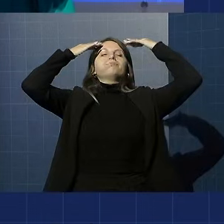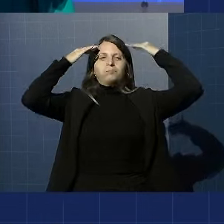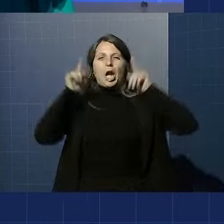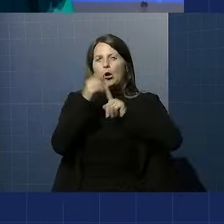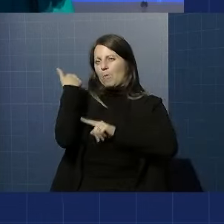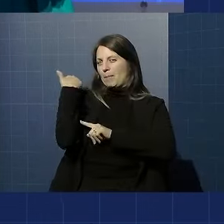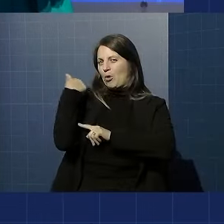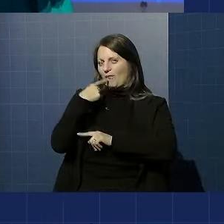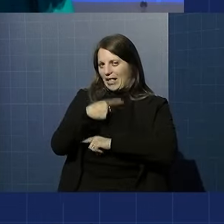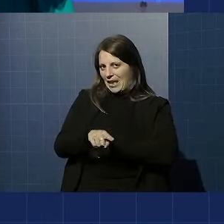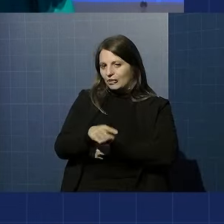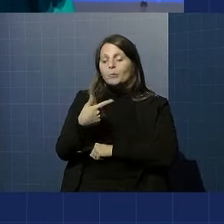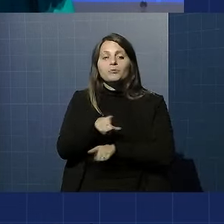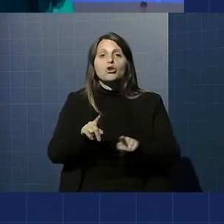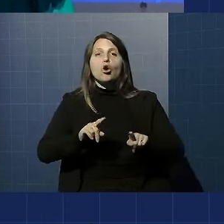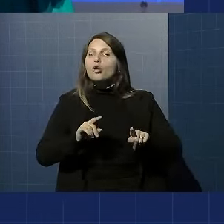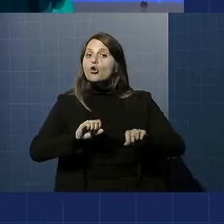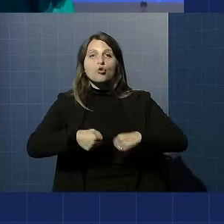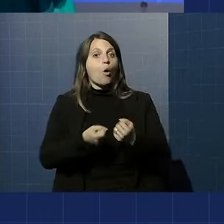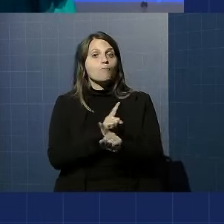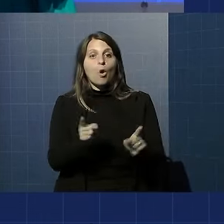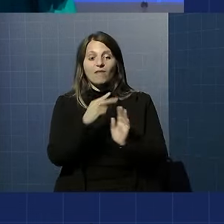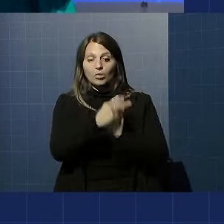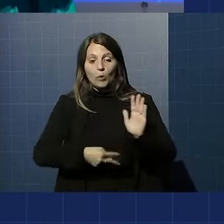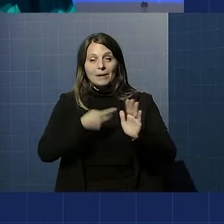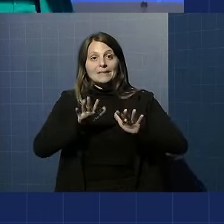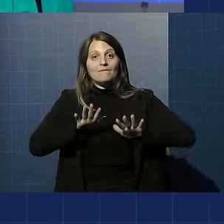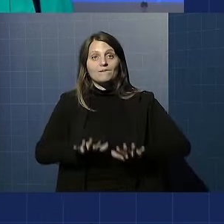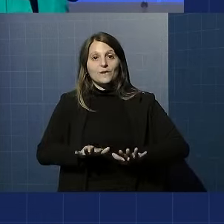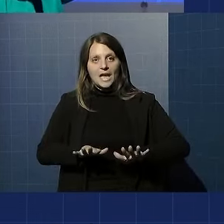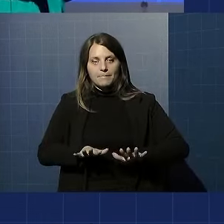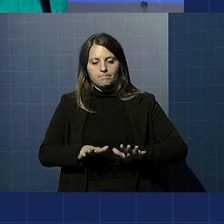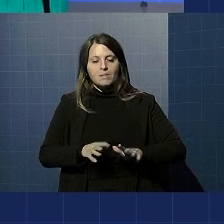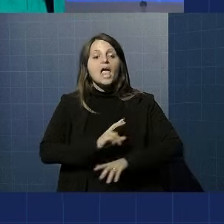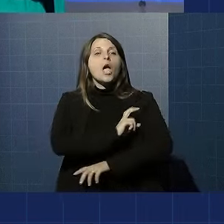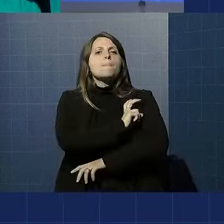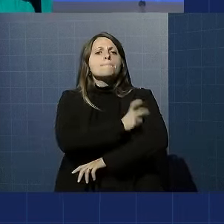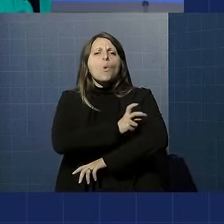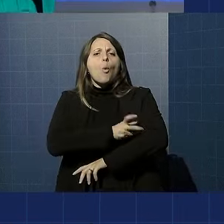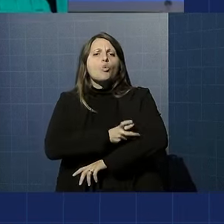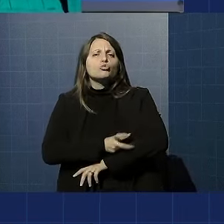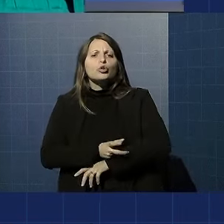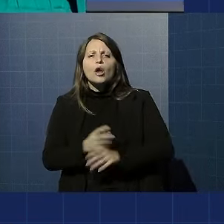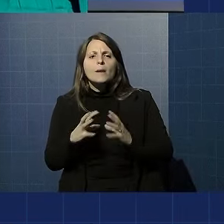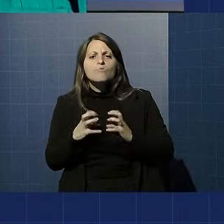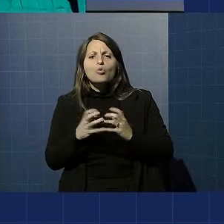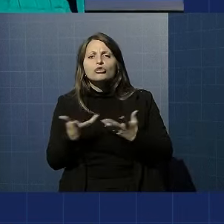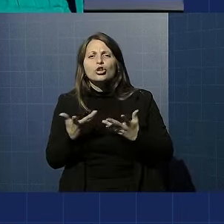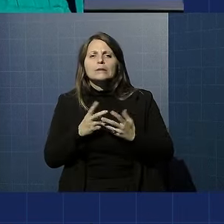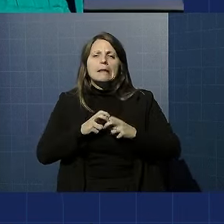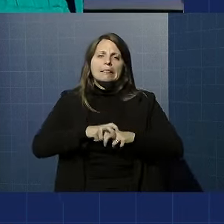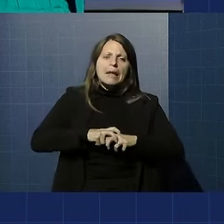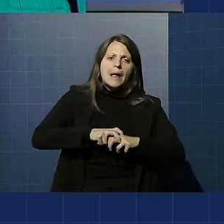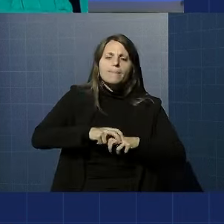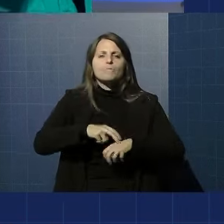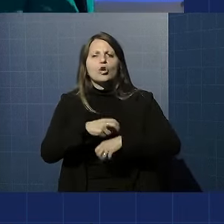are immobilized. Their muscles will get weaker, their bones will get weaker, and we induce a similar process as what we see in